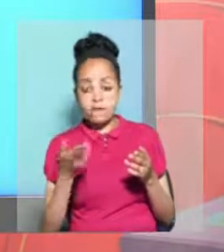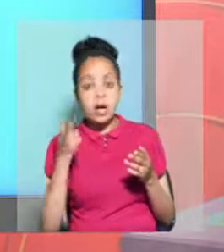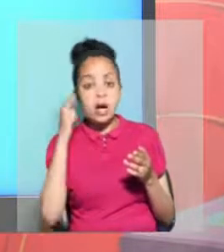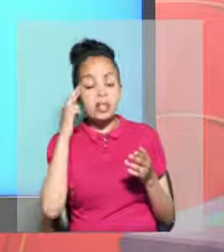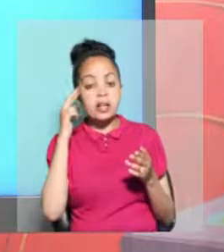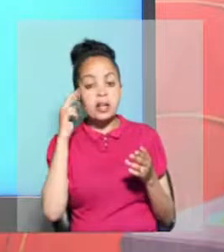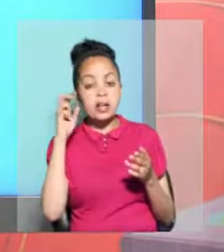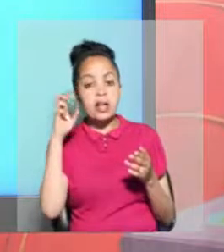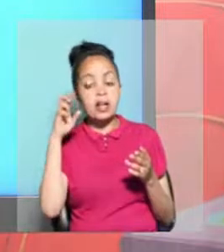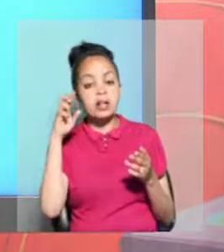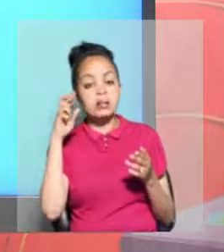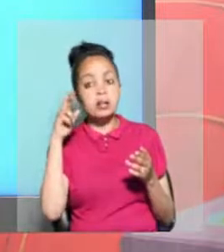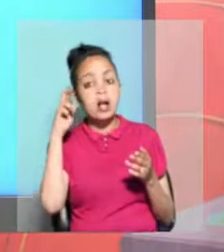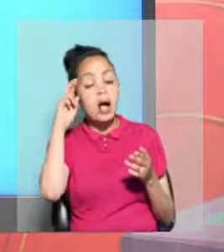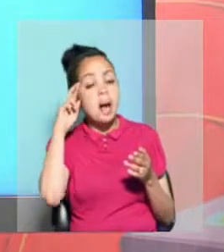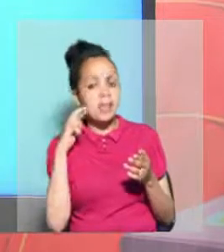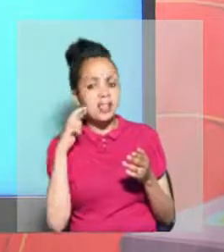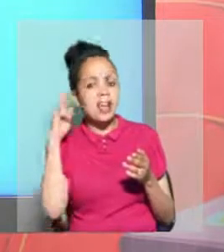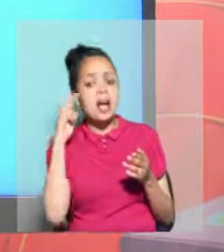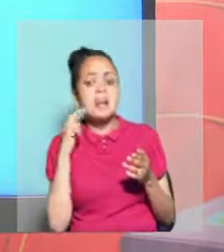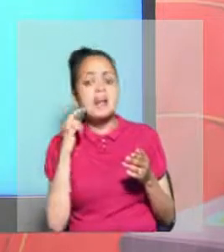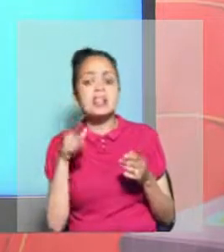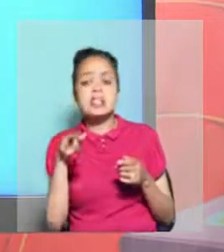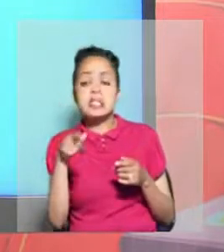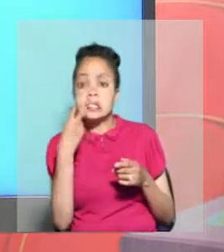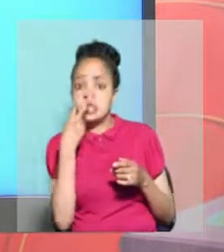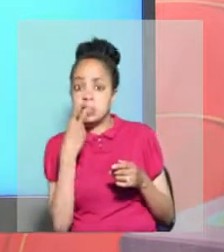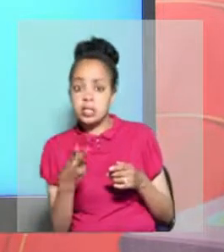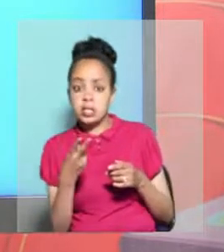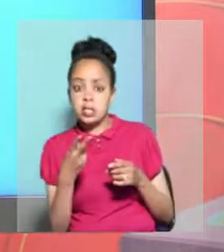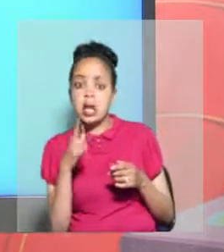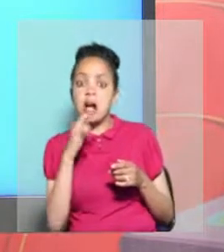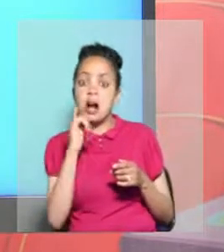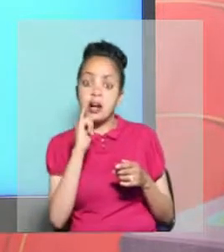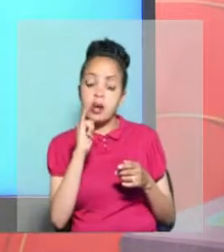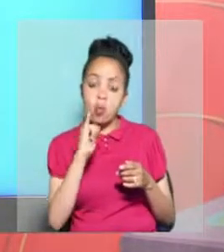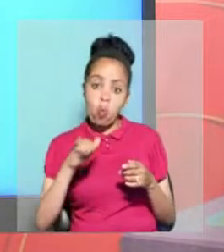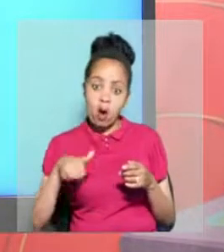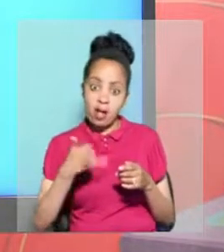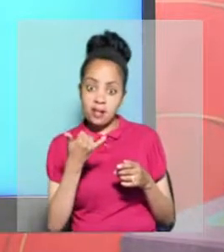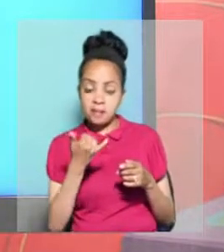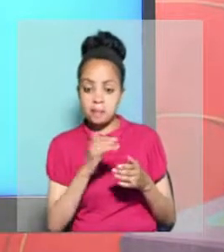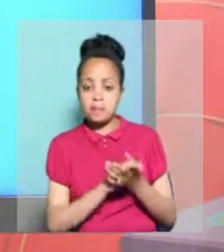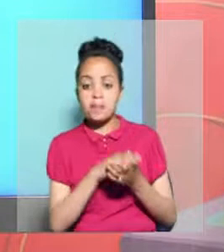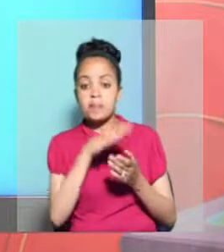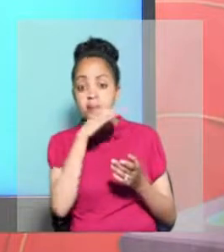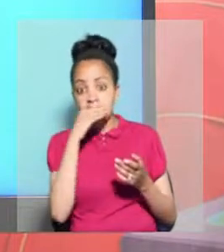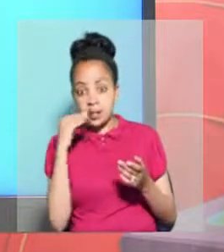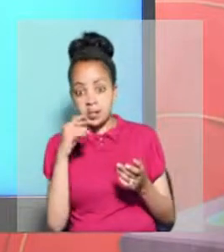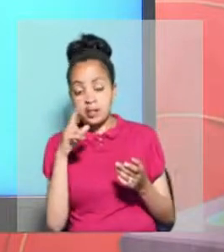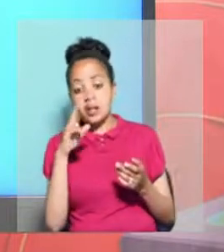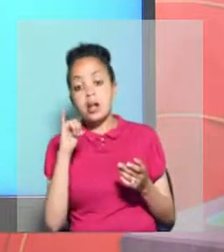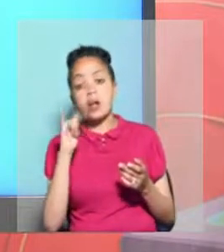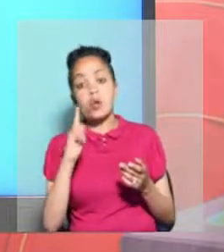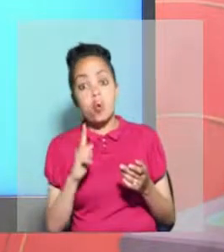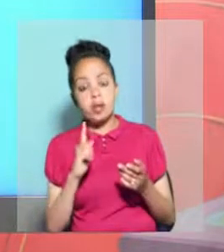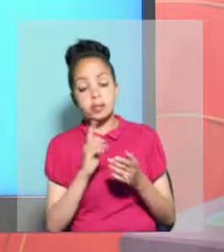Gametes. And again, a gamete for this one can be RY and